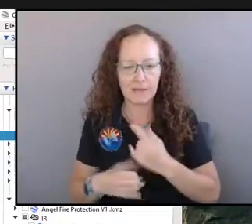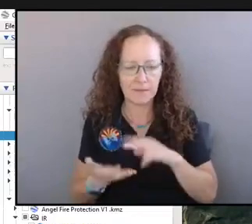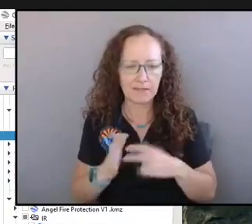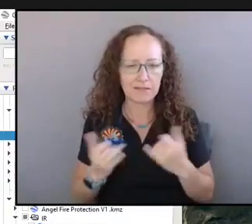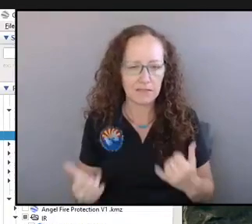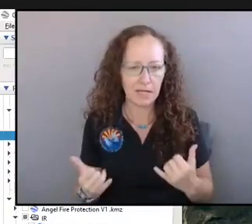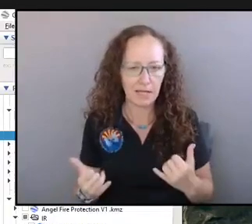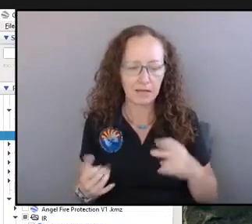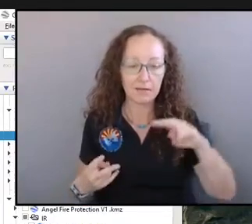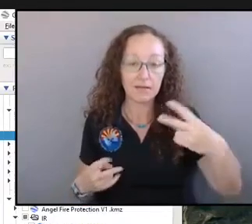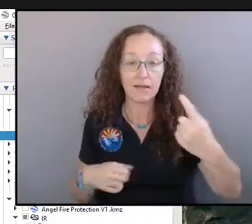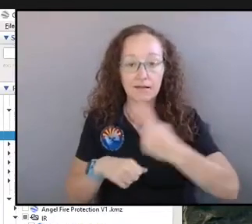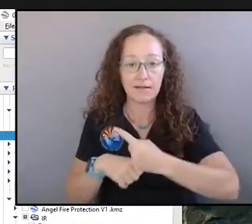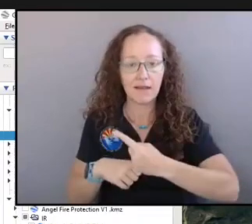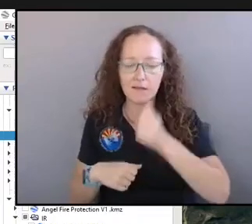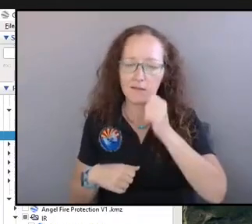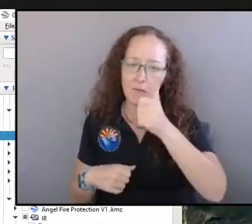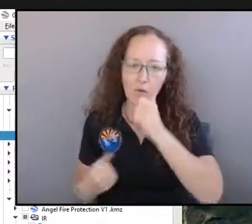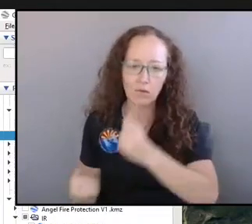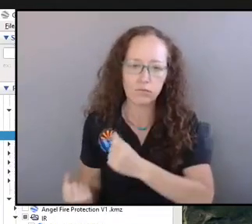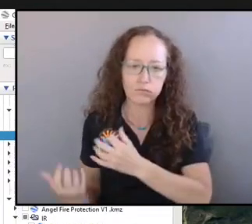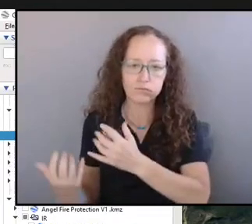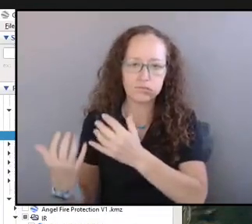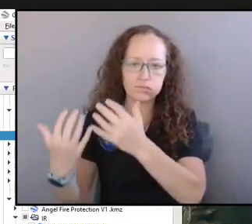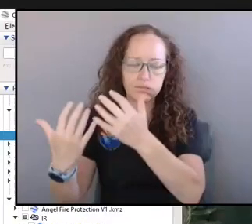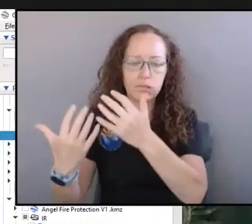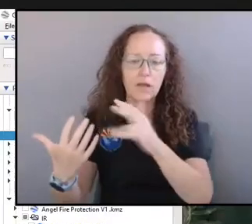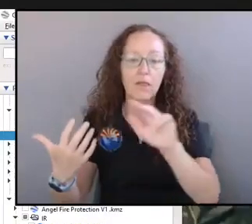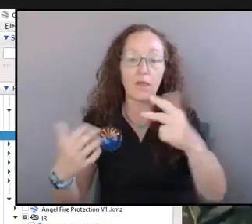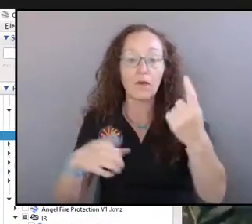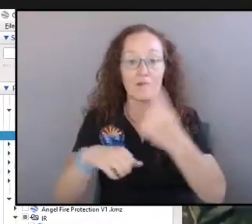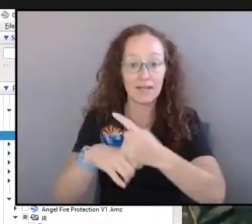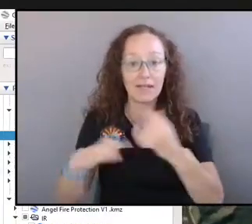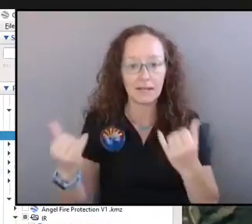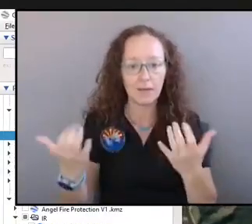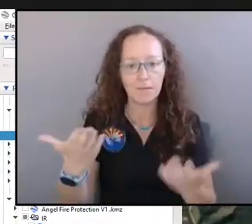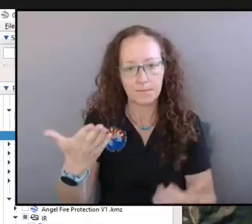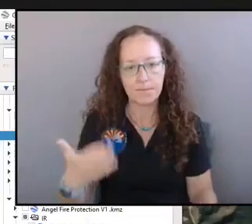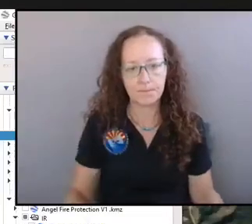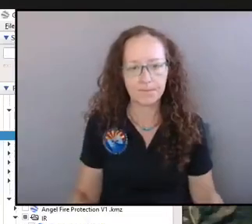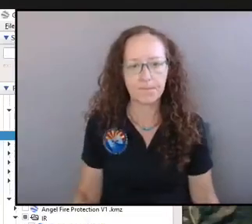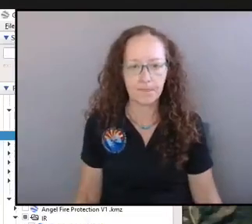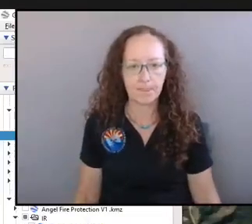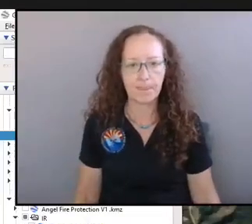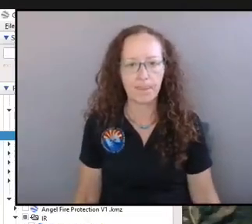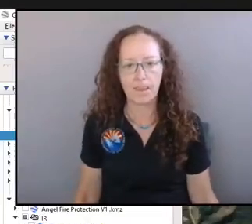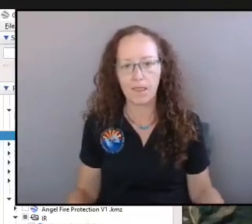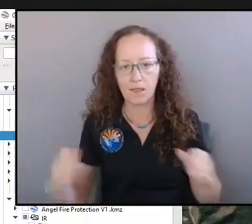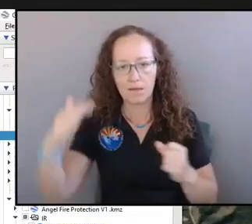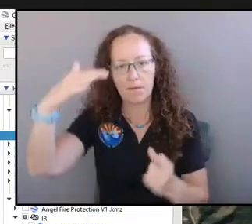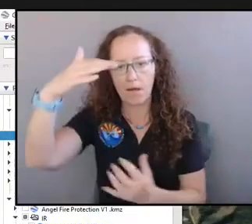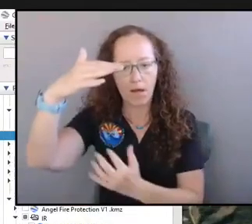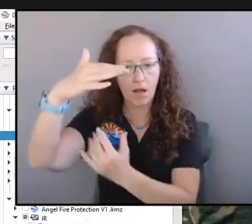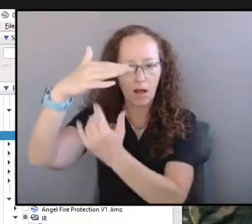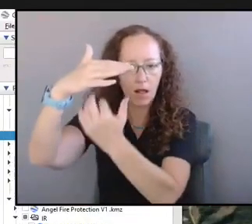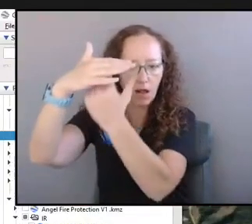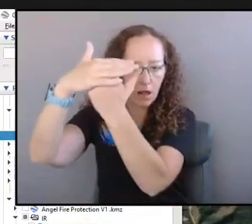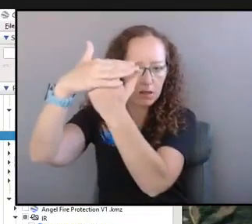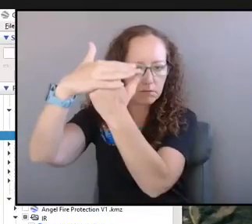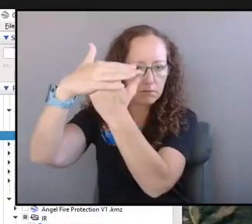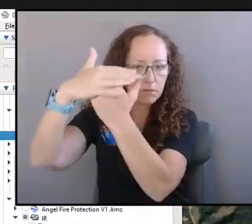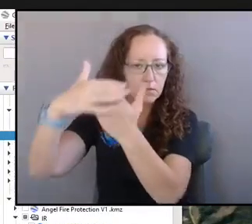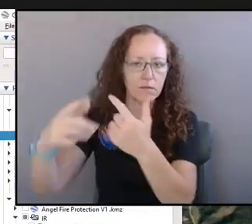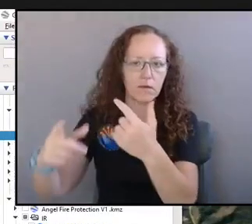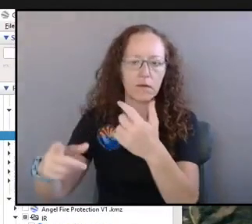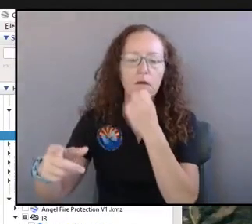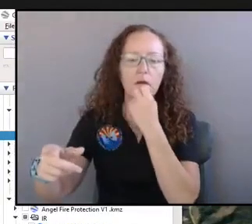two, tomorrow, and then day three, filling in all the way up until we run into the Goat Rock off to the